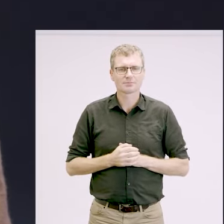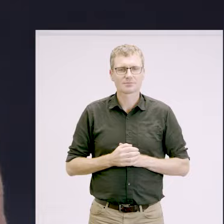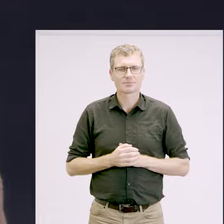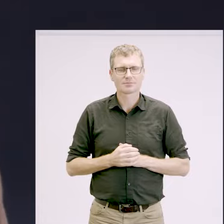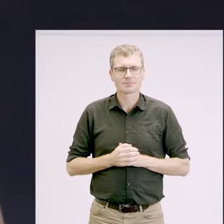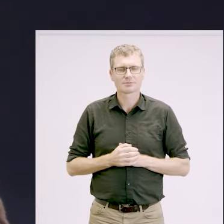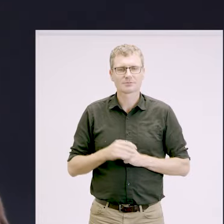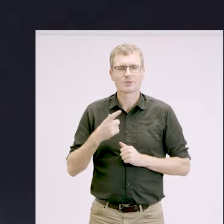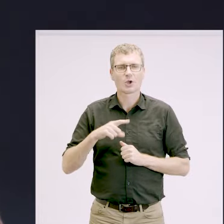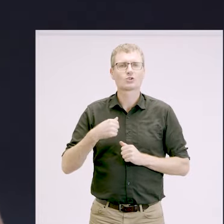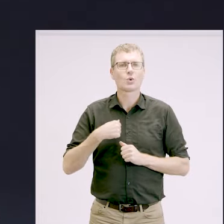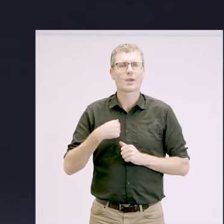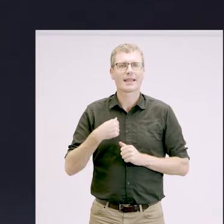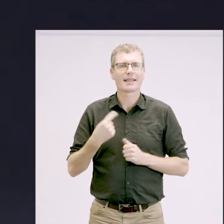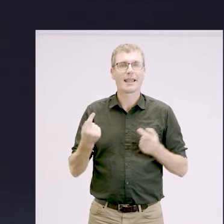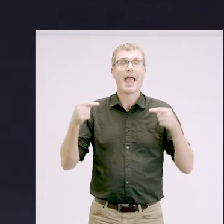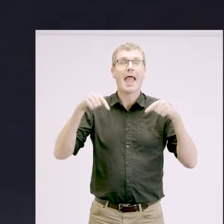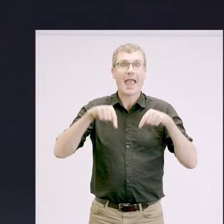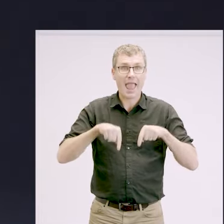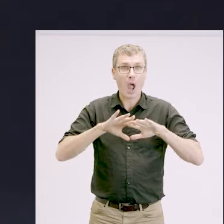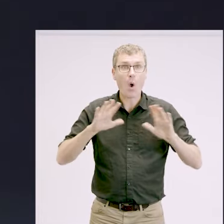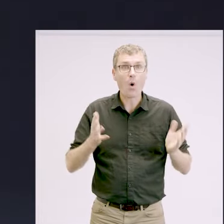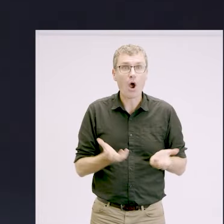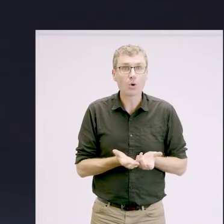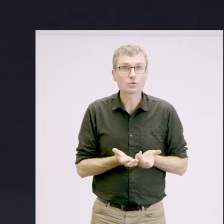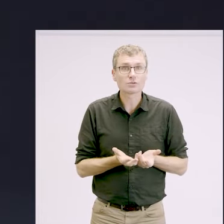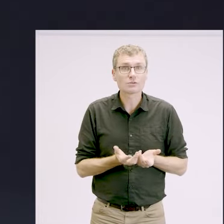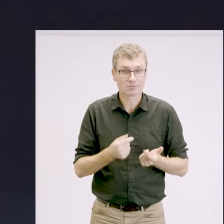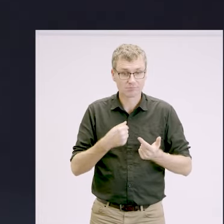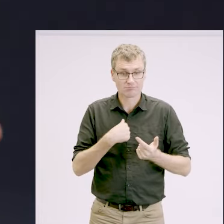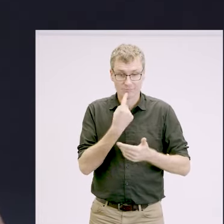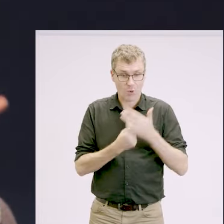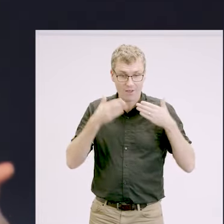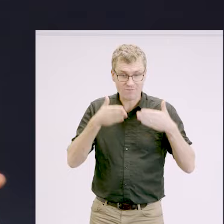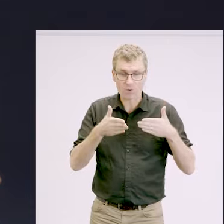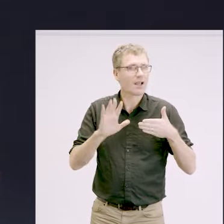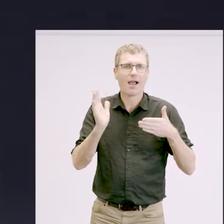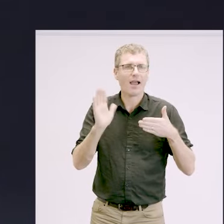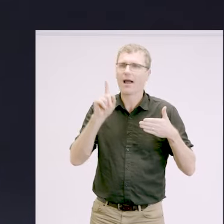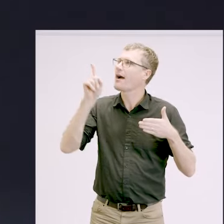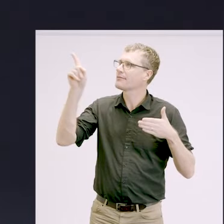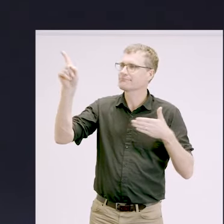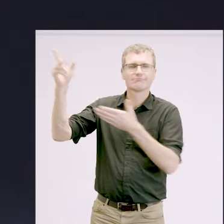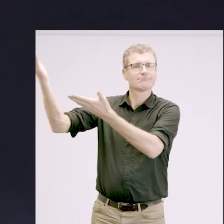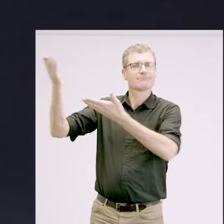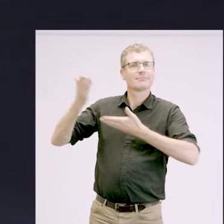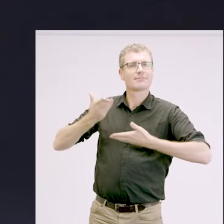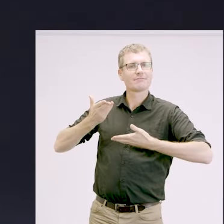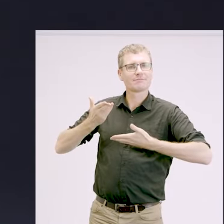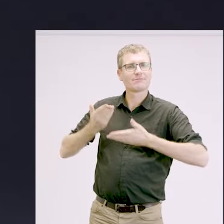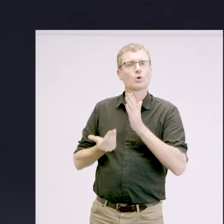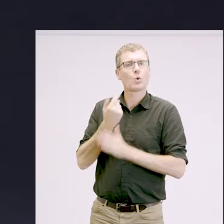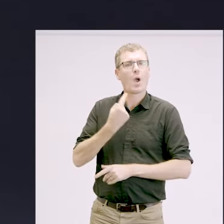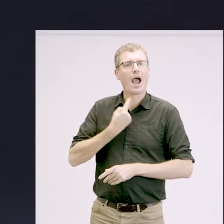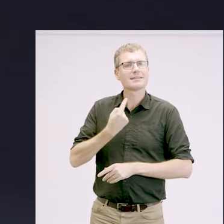him to be, we just live in this more complicated, more beautiful story than the world offers us. And we get called to